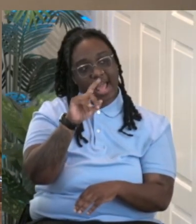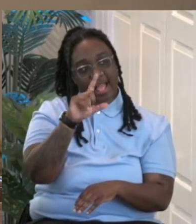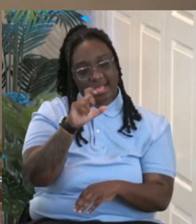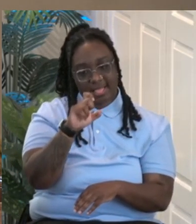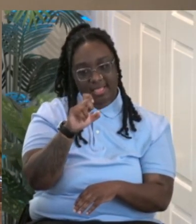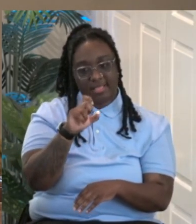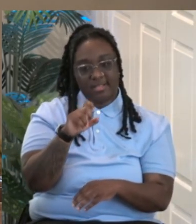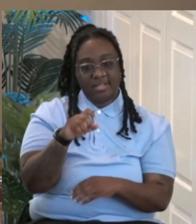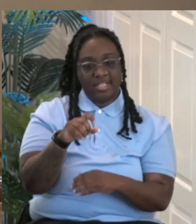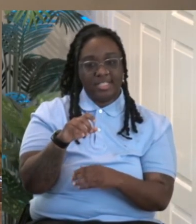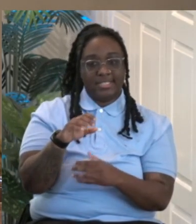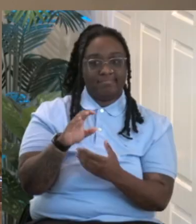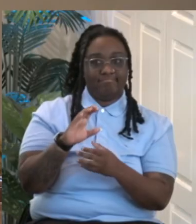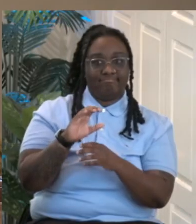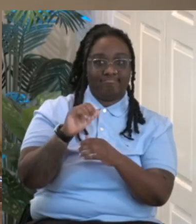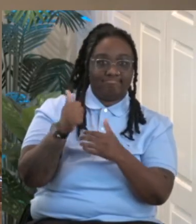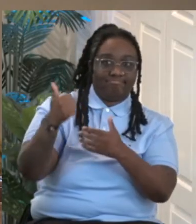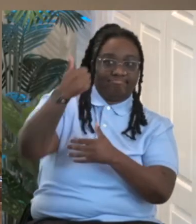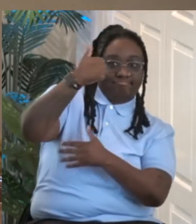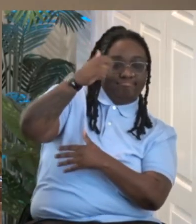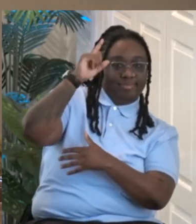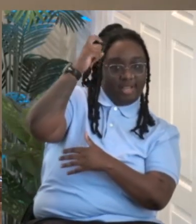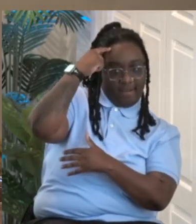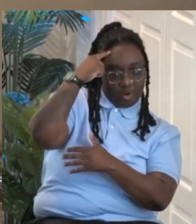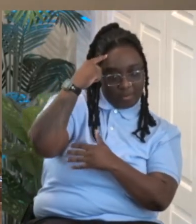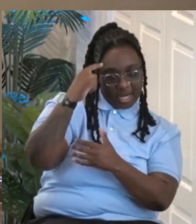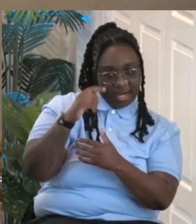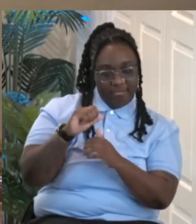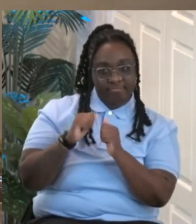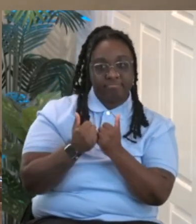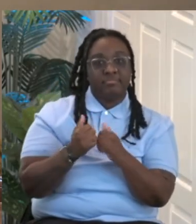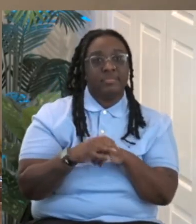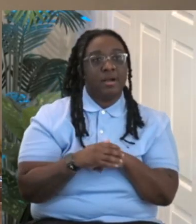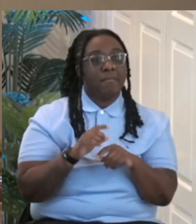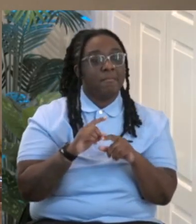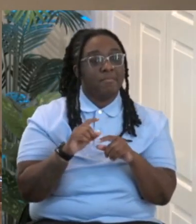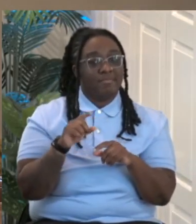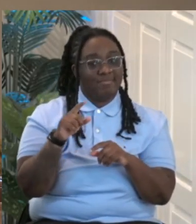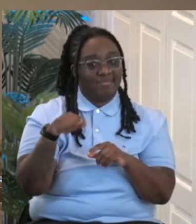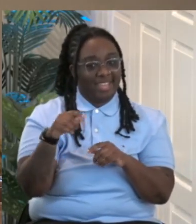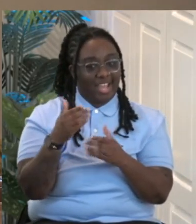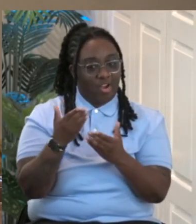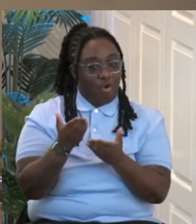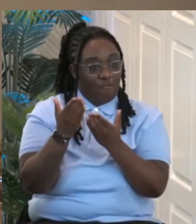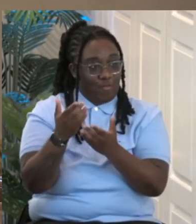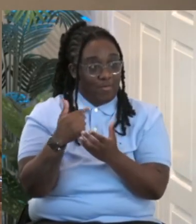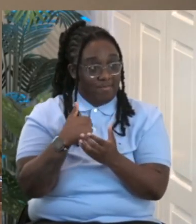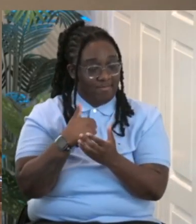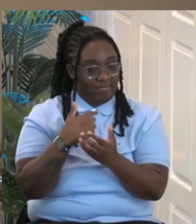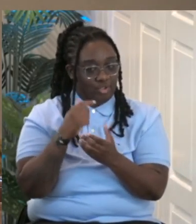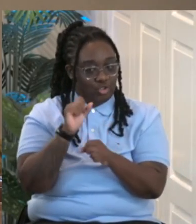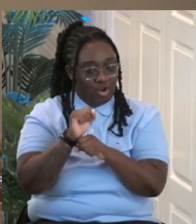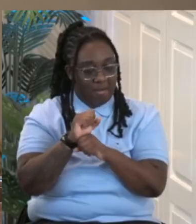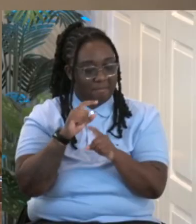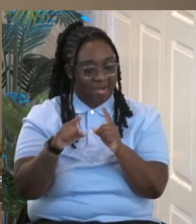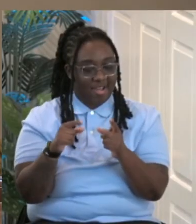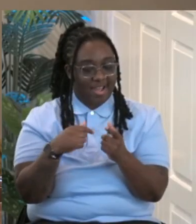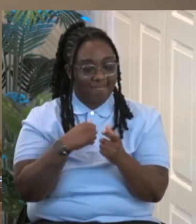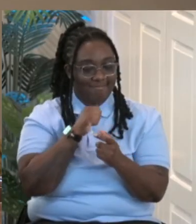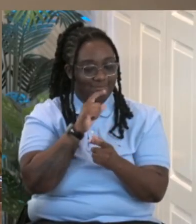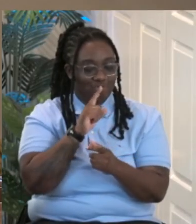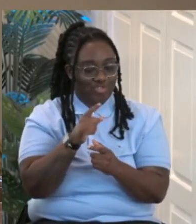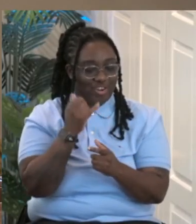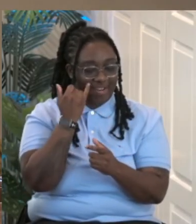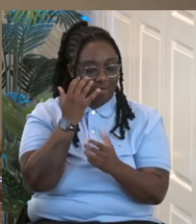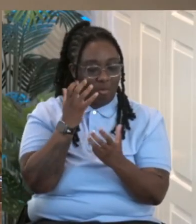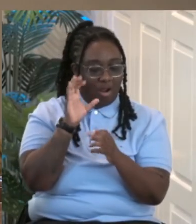to do that. Well, I wasn't quite sure that that's what I wanted to do. My brother was an attorney, and he wanted me to be a lawyer, so he